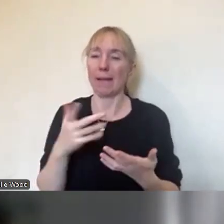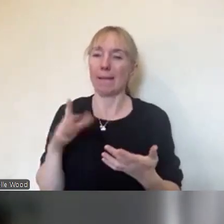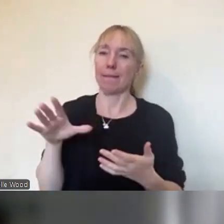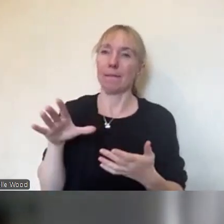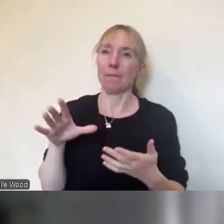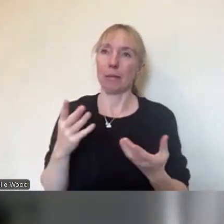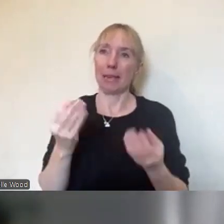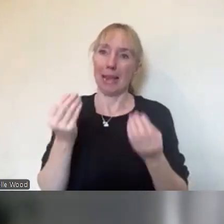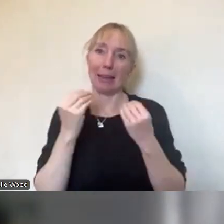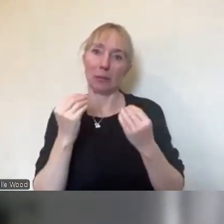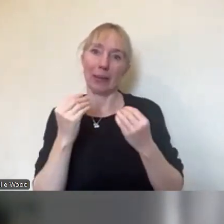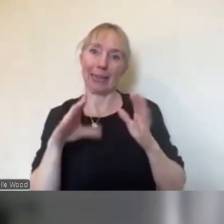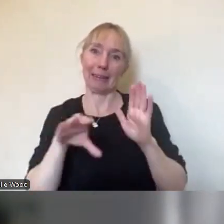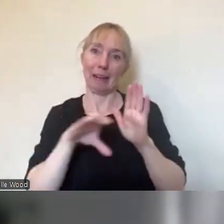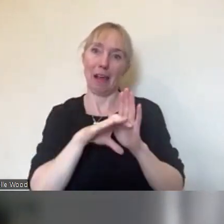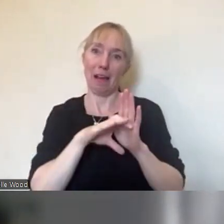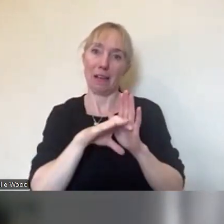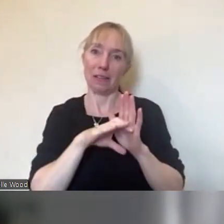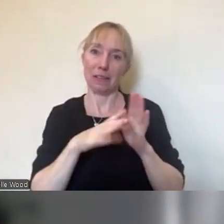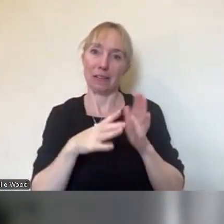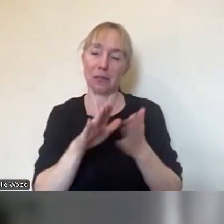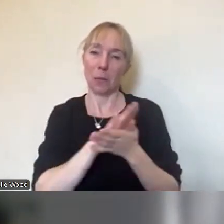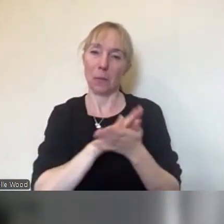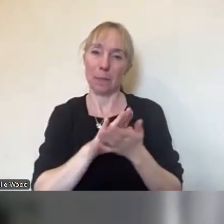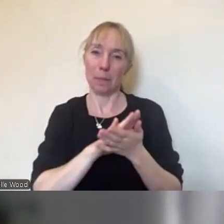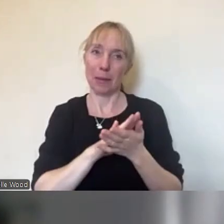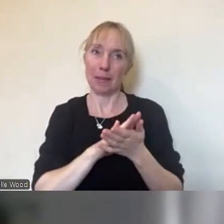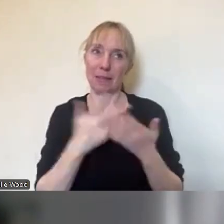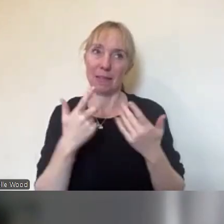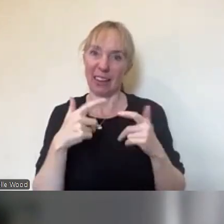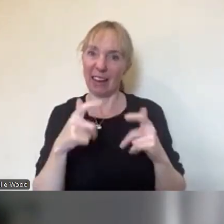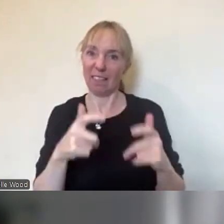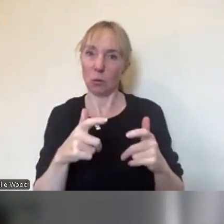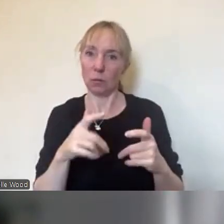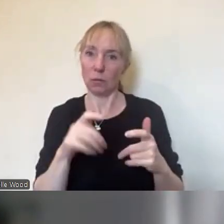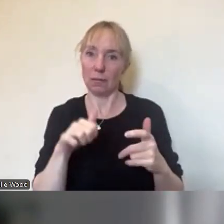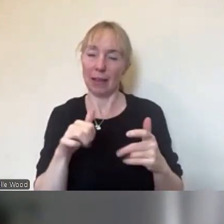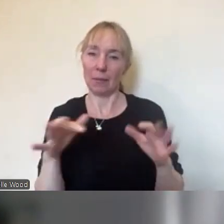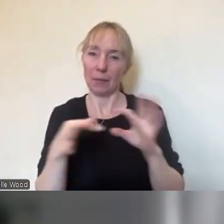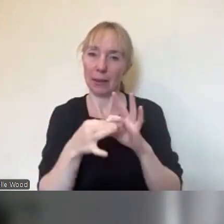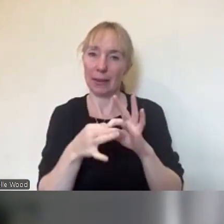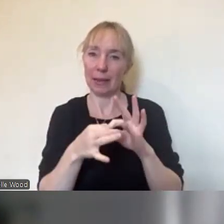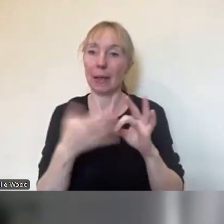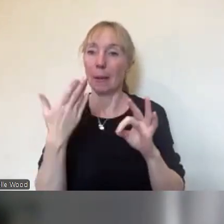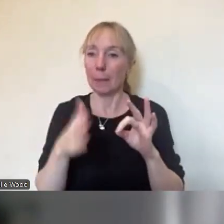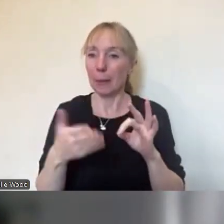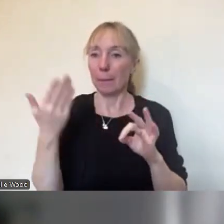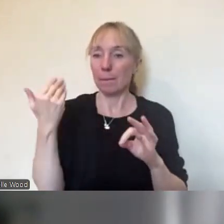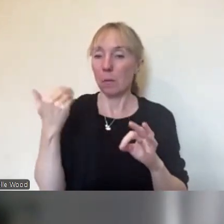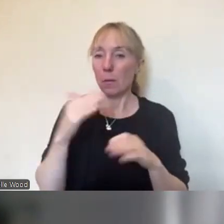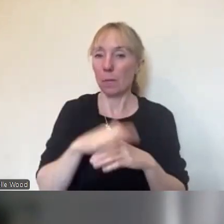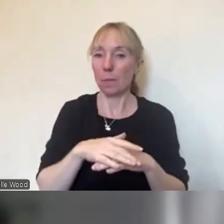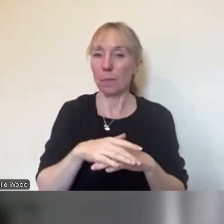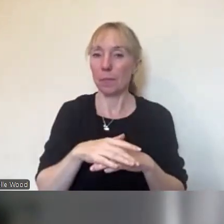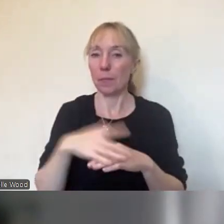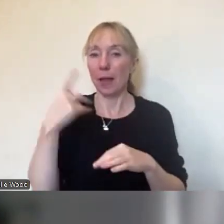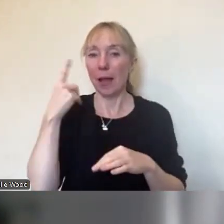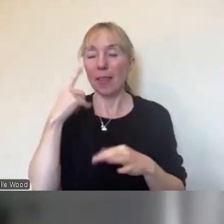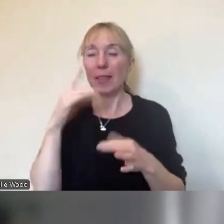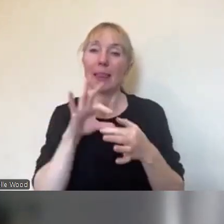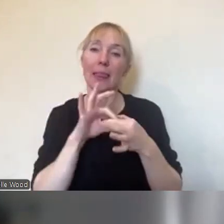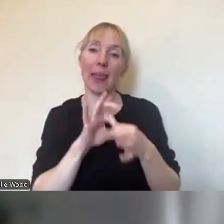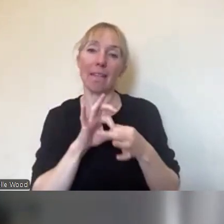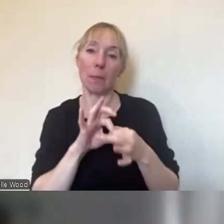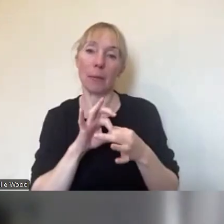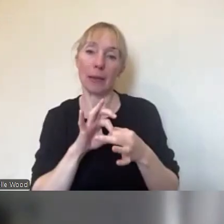classes. And that seems to have been the link. So they did do it before. I think it's seen as therapy in that it